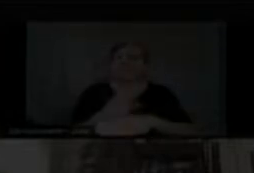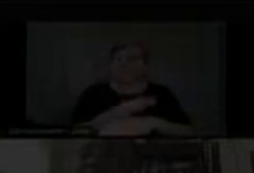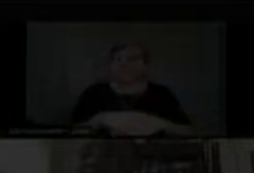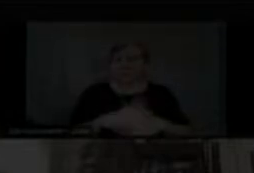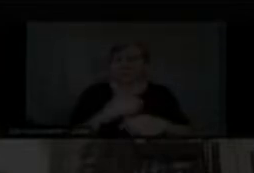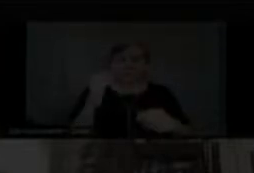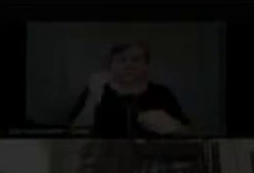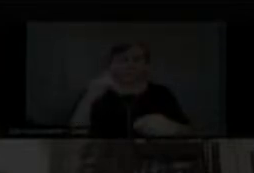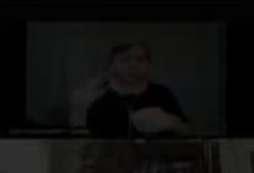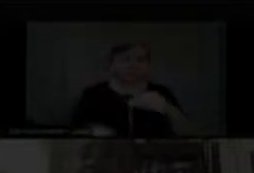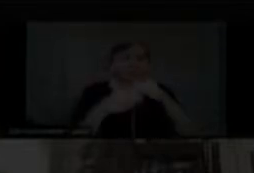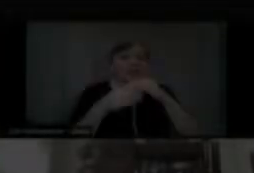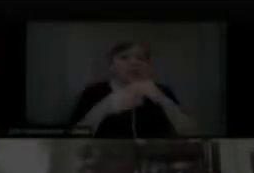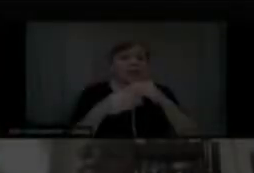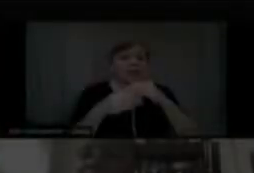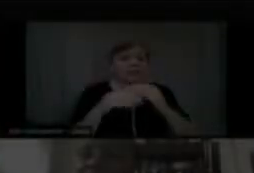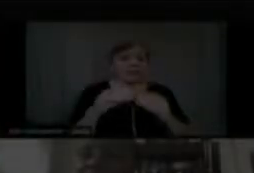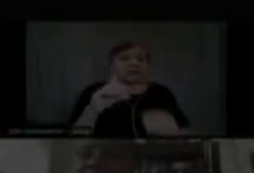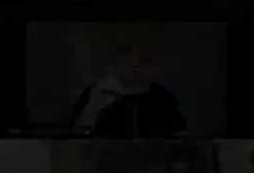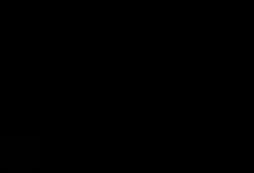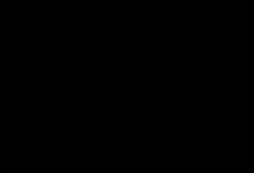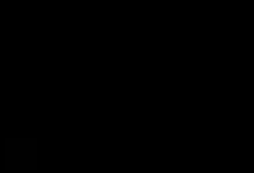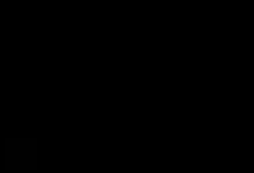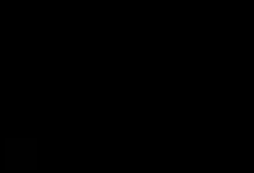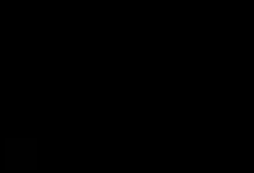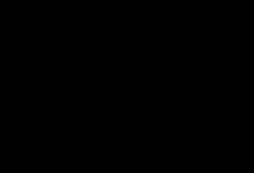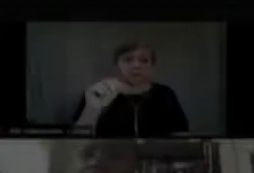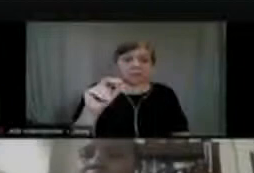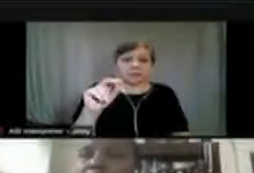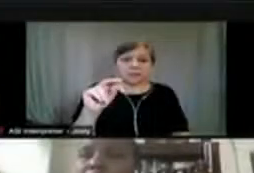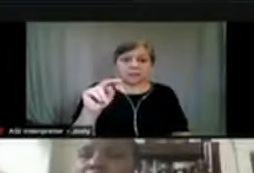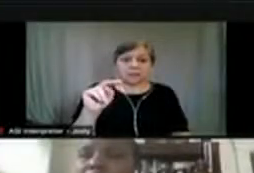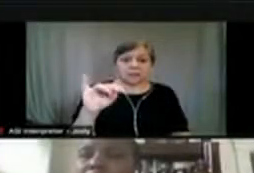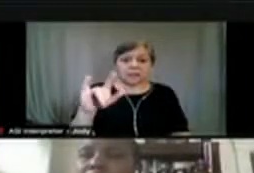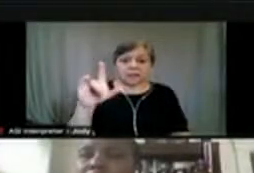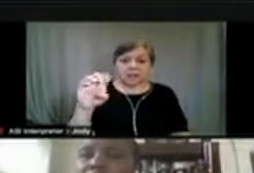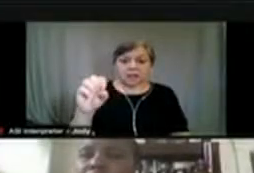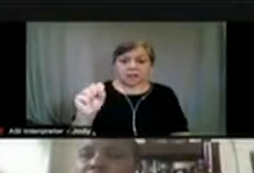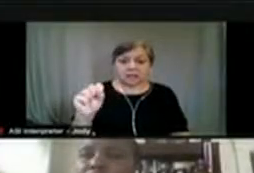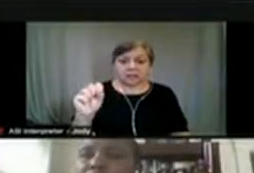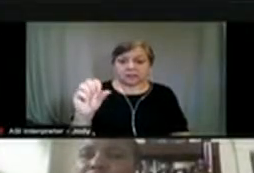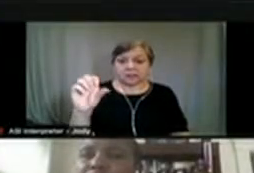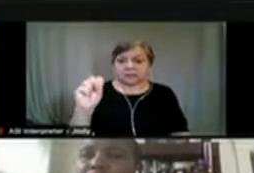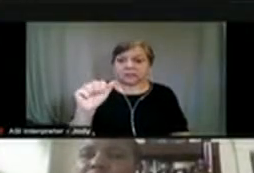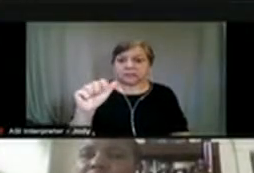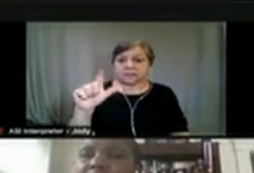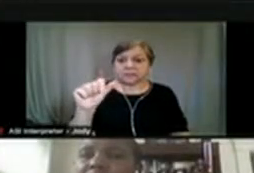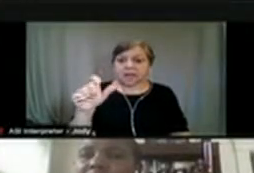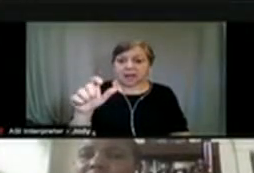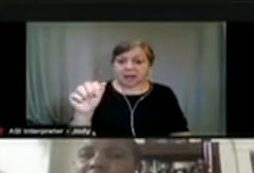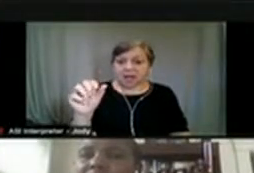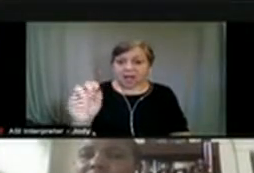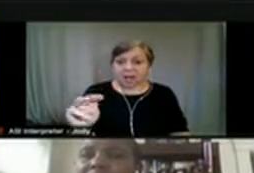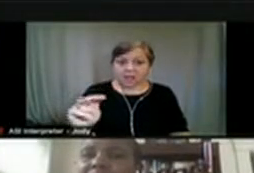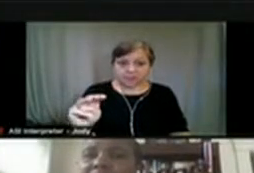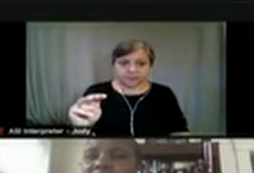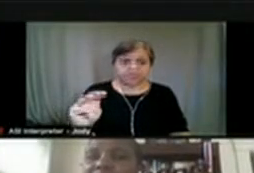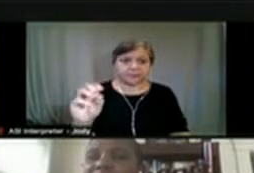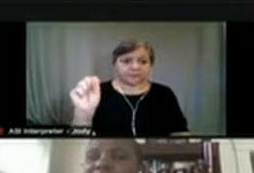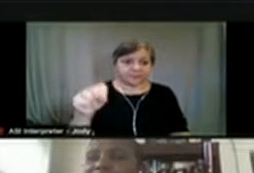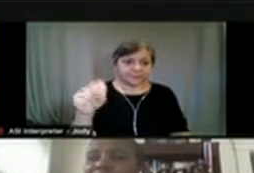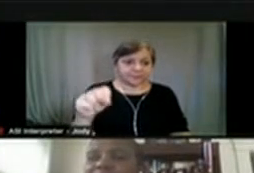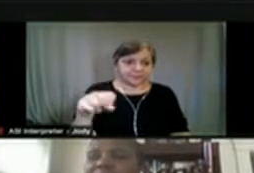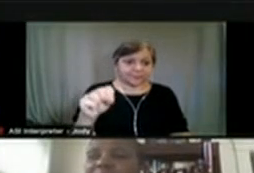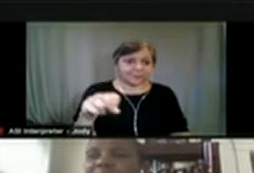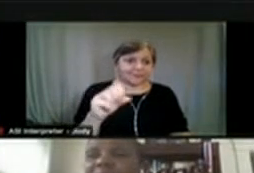roll, and that is Danielle Najmi from Rosetta Languages. Salaam alaikum. Alaikum assalam, ya Sayyid al-Amda. Thank